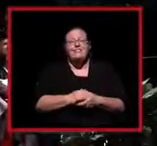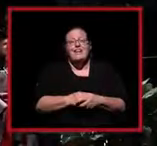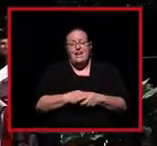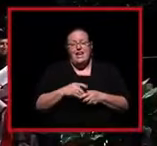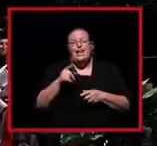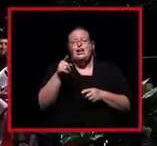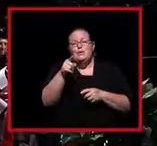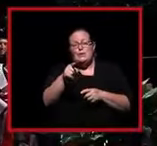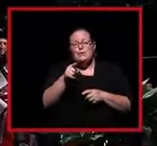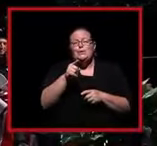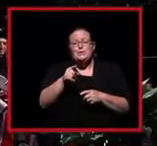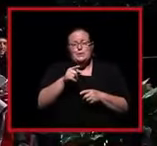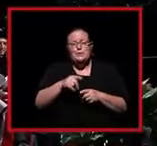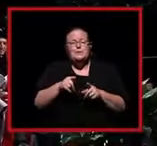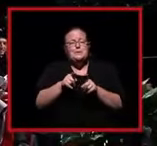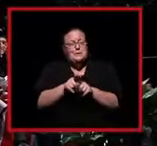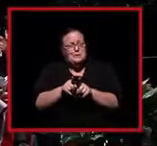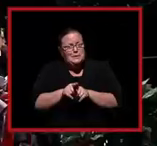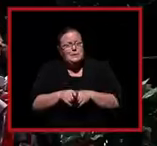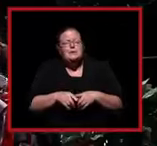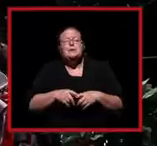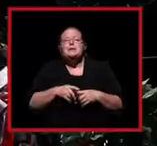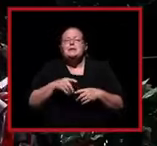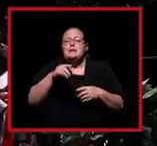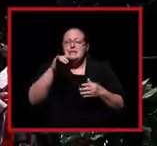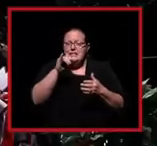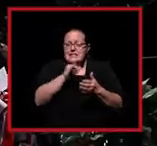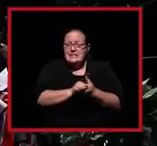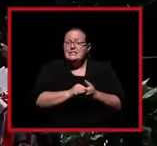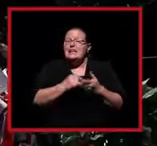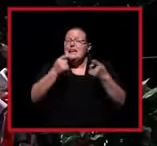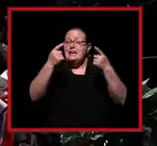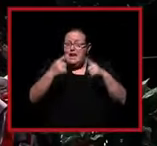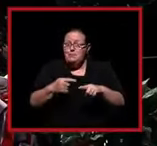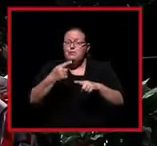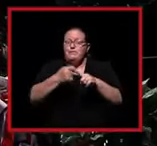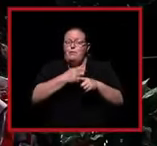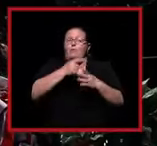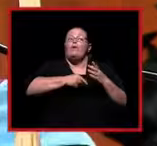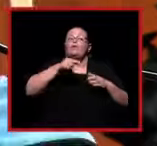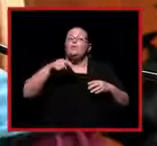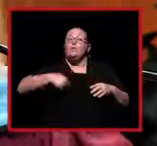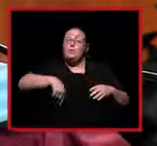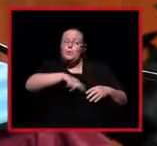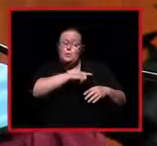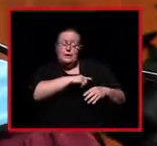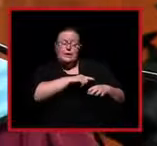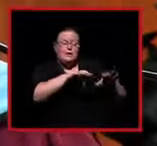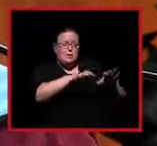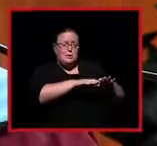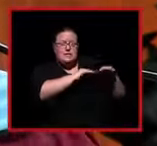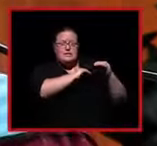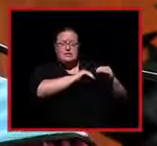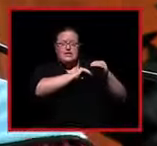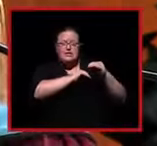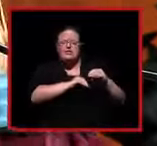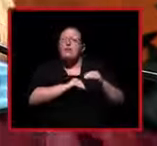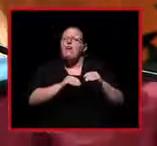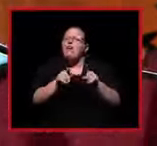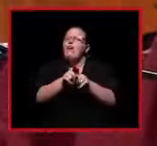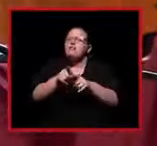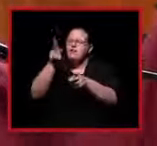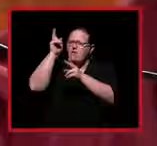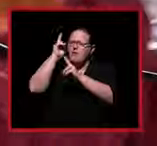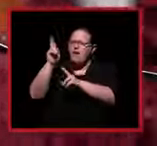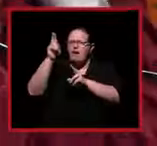You teach, we learn, this happens. Thank you for what you do. To all the parents and family members who